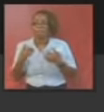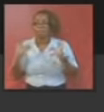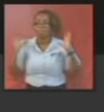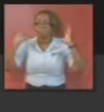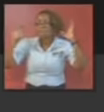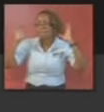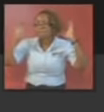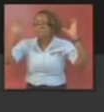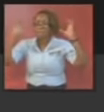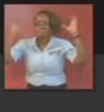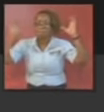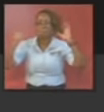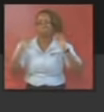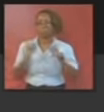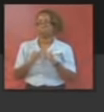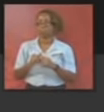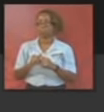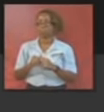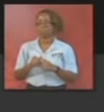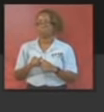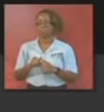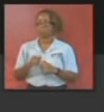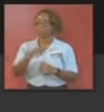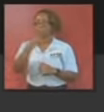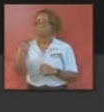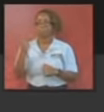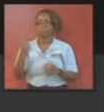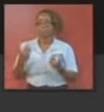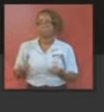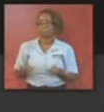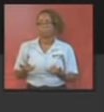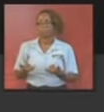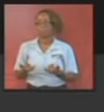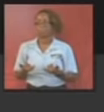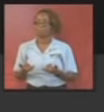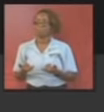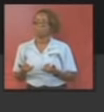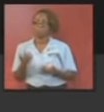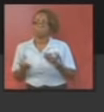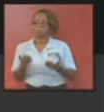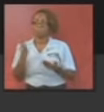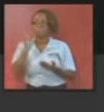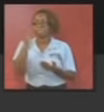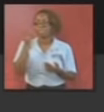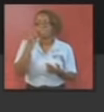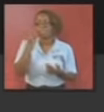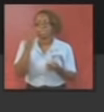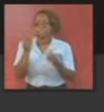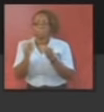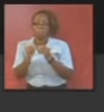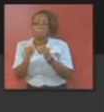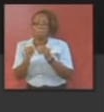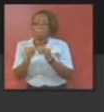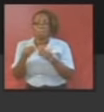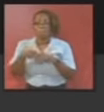spike in these types of events? Because apart from the gatherings we saw, for ones which were mentioned earlier, I think there was